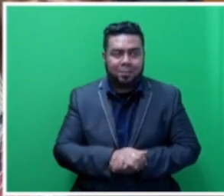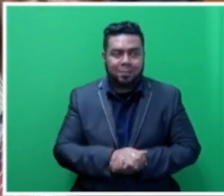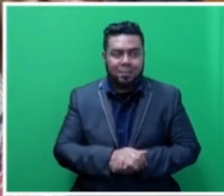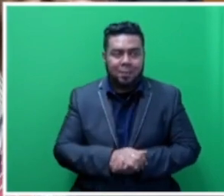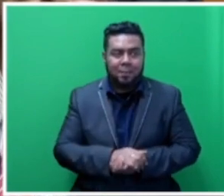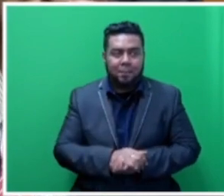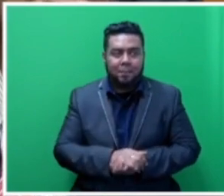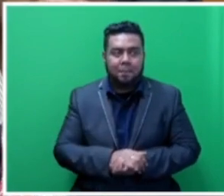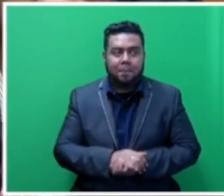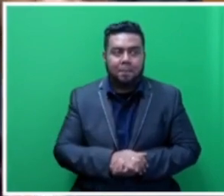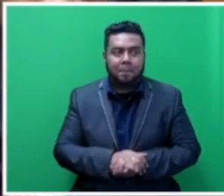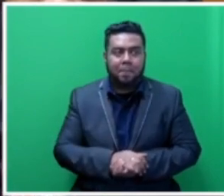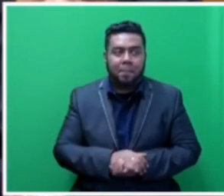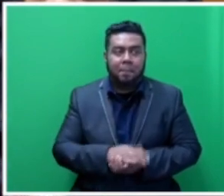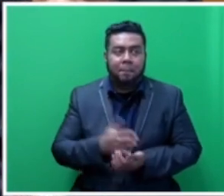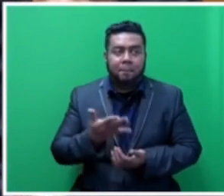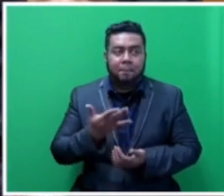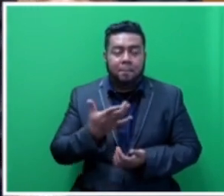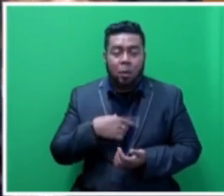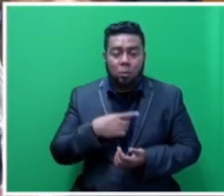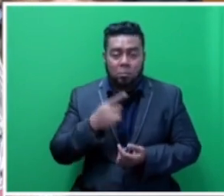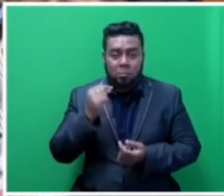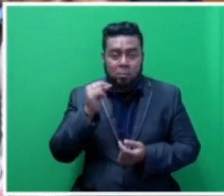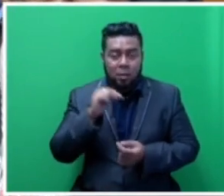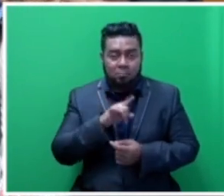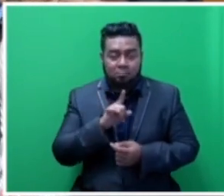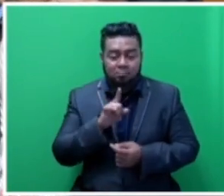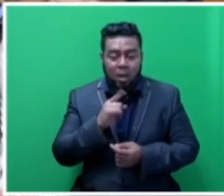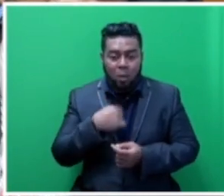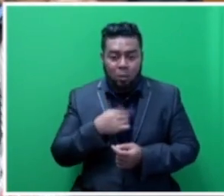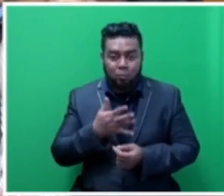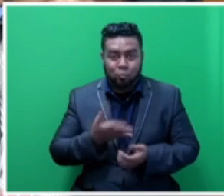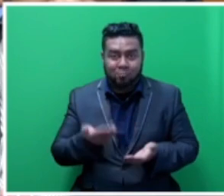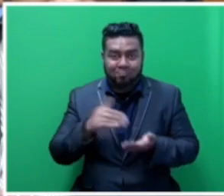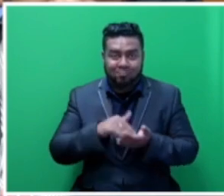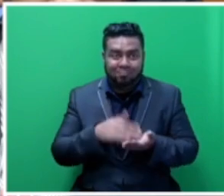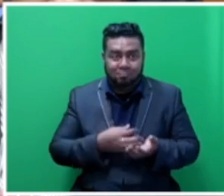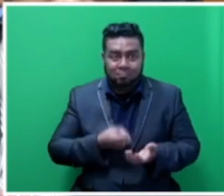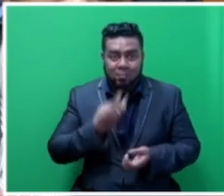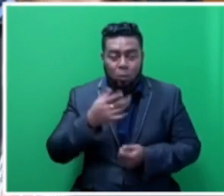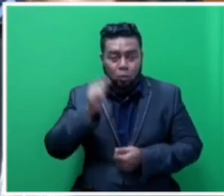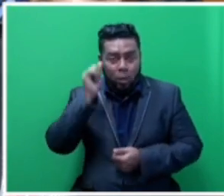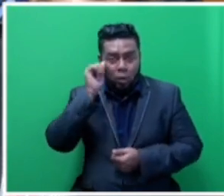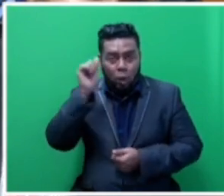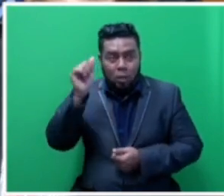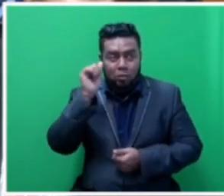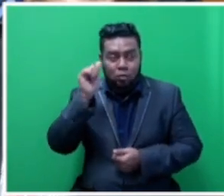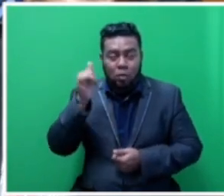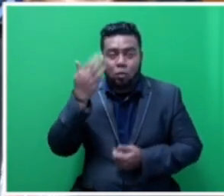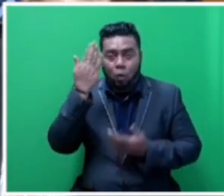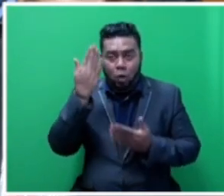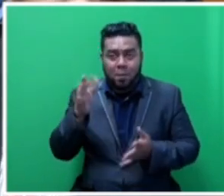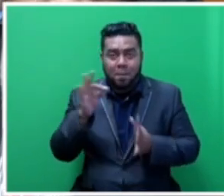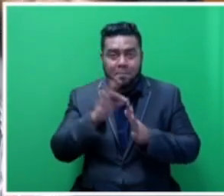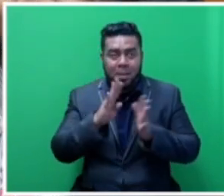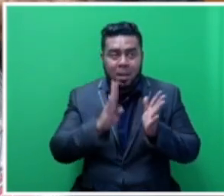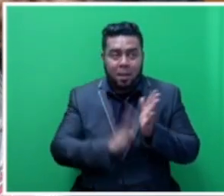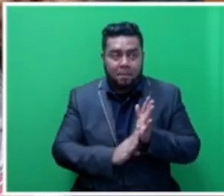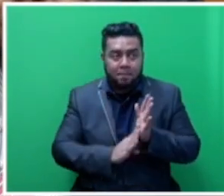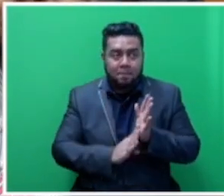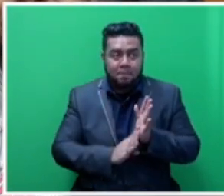From the outset, sir, it would be remiss of me if I do not acknowledge the Honourable Prime Minister,